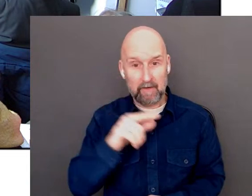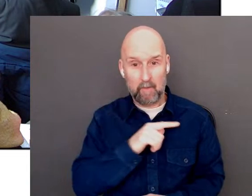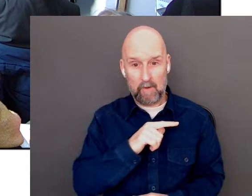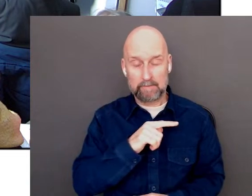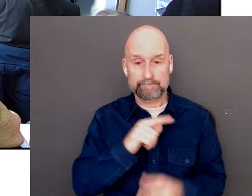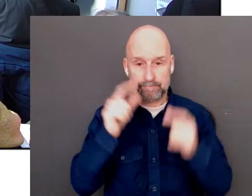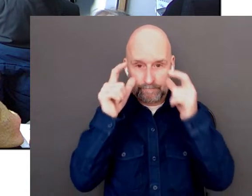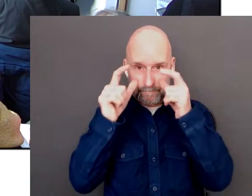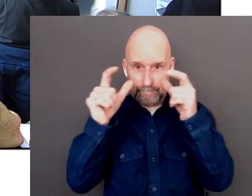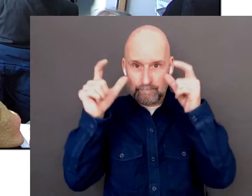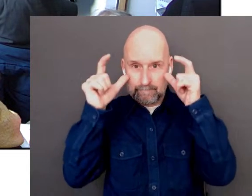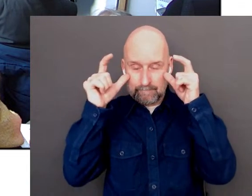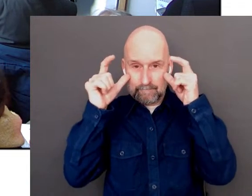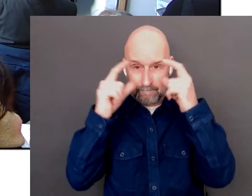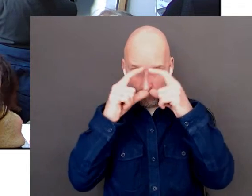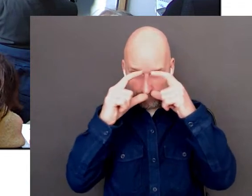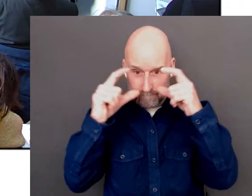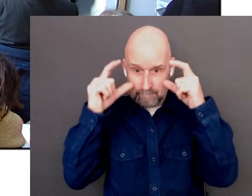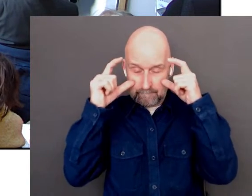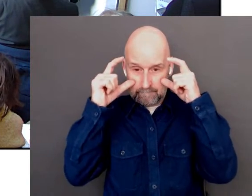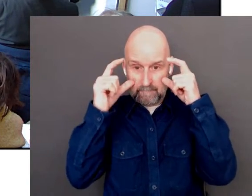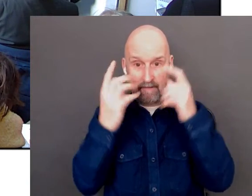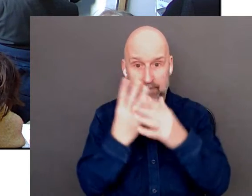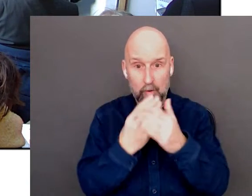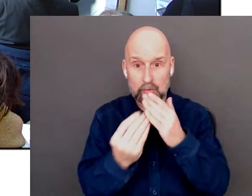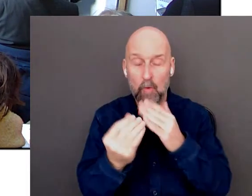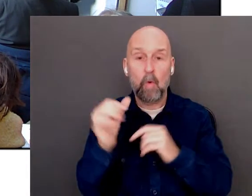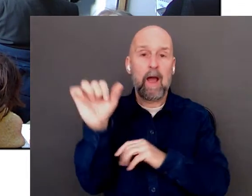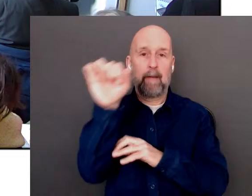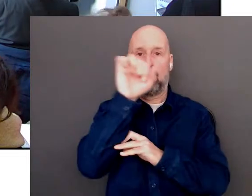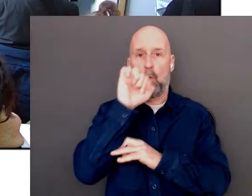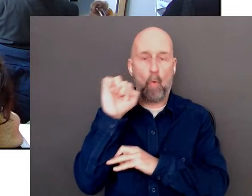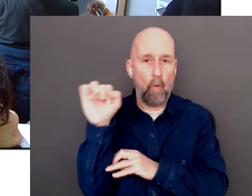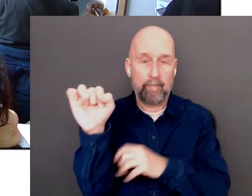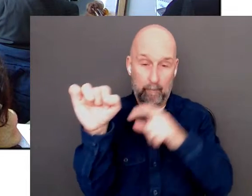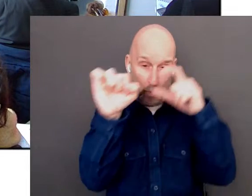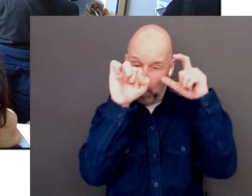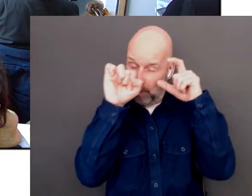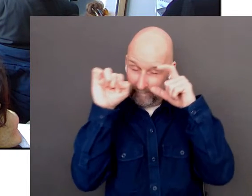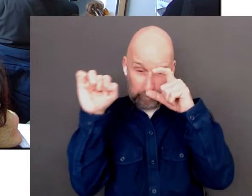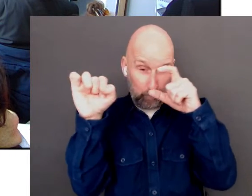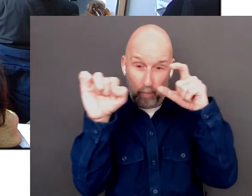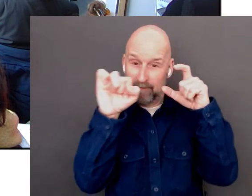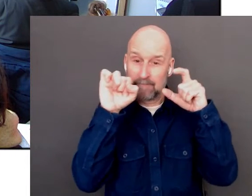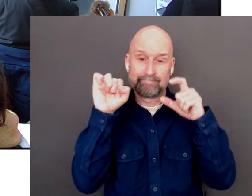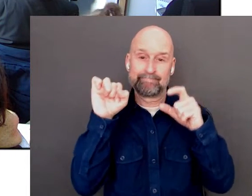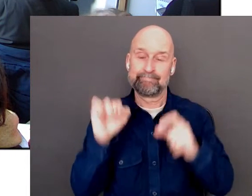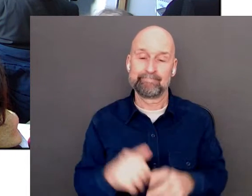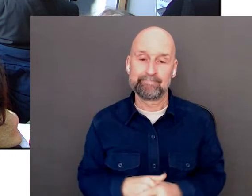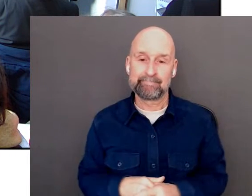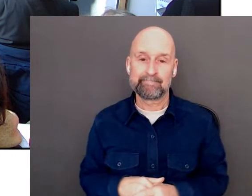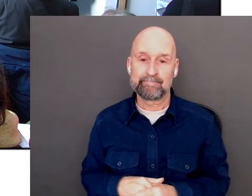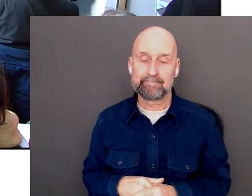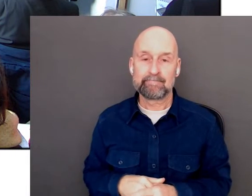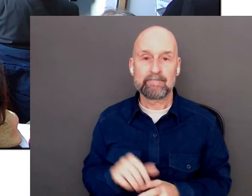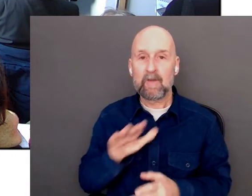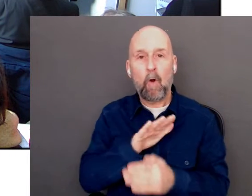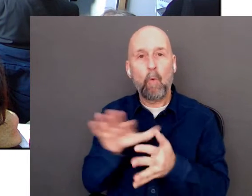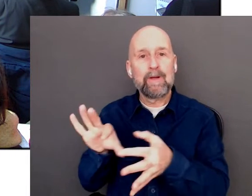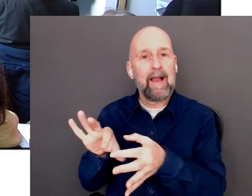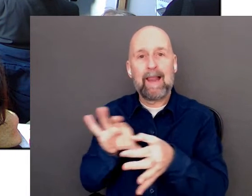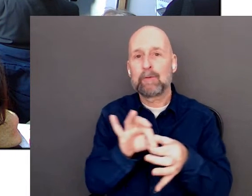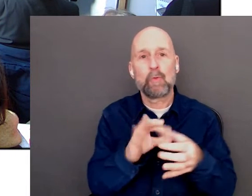world in front of your eyes and you're moving in a seat. So it wasn't. So it's not always linked